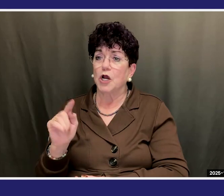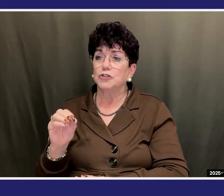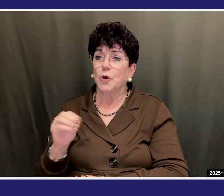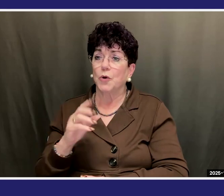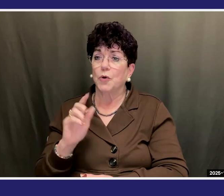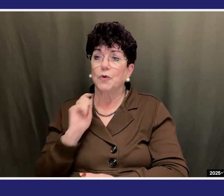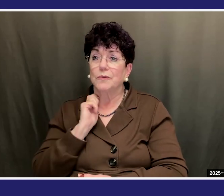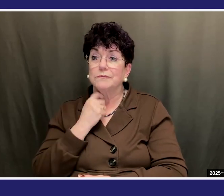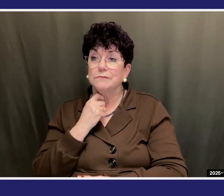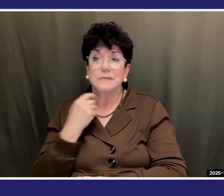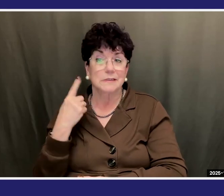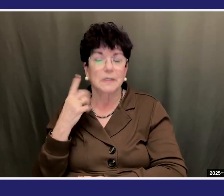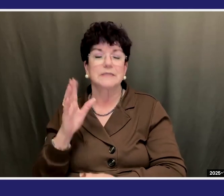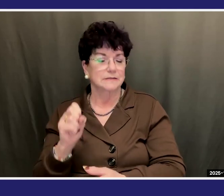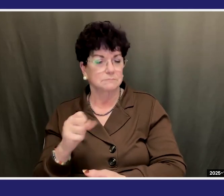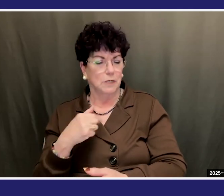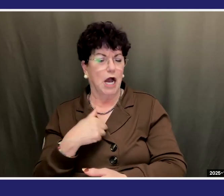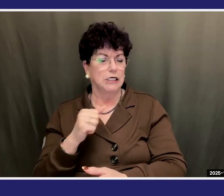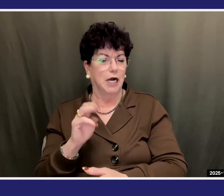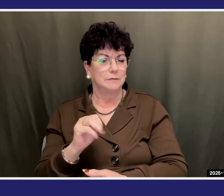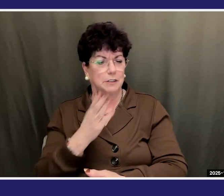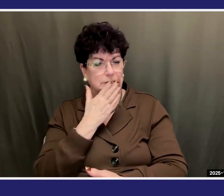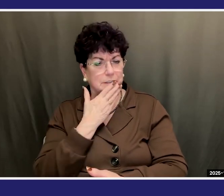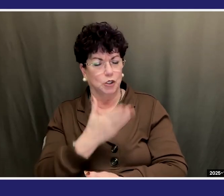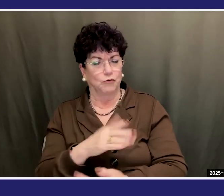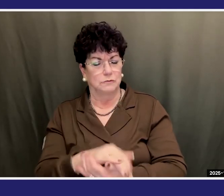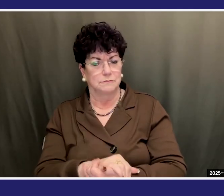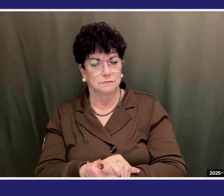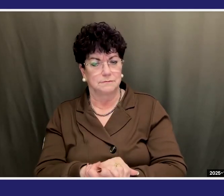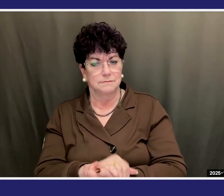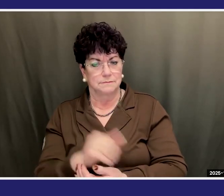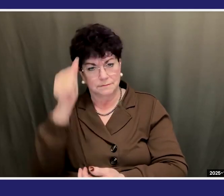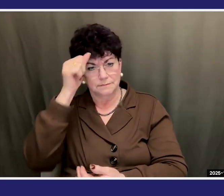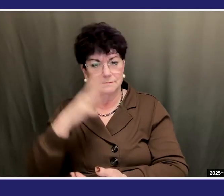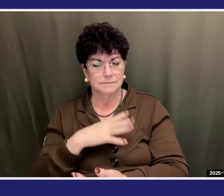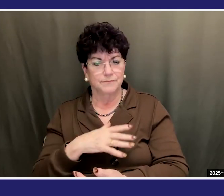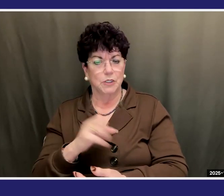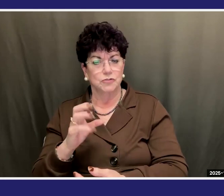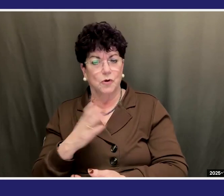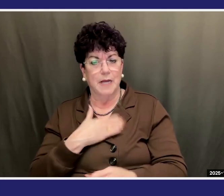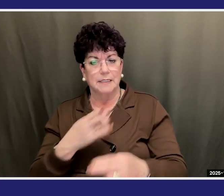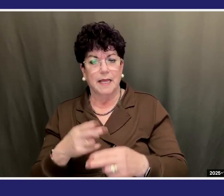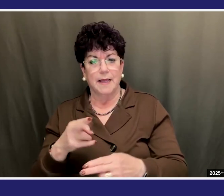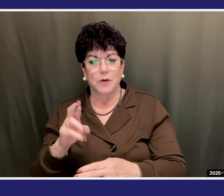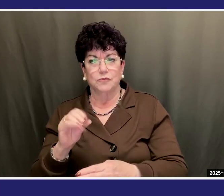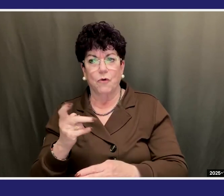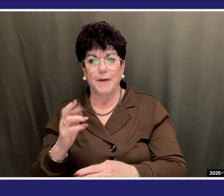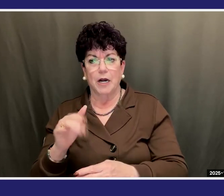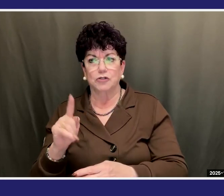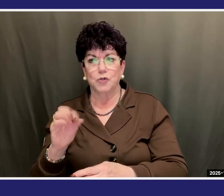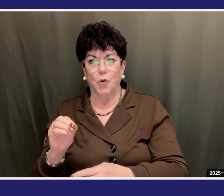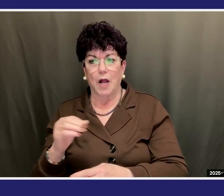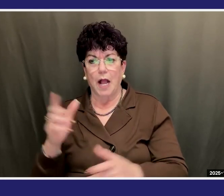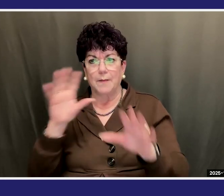mute? Yes, I am. Thank you. All right, great. Yep. Hi. So my name is Roberto Velasquez, and I'm president